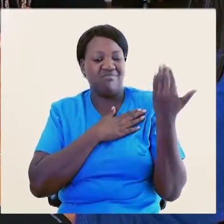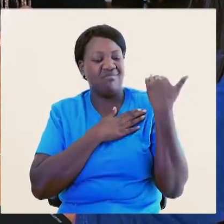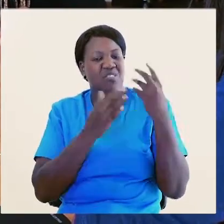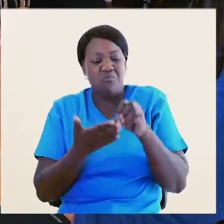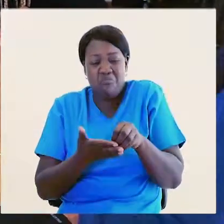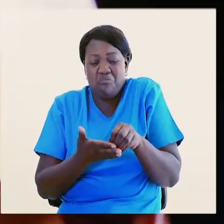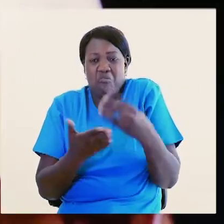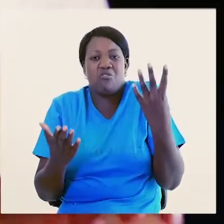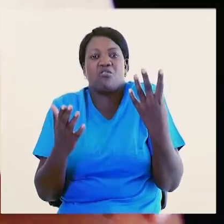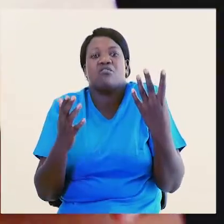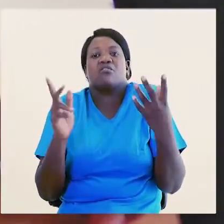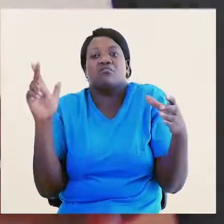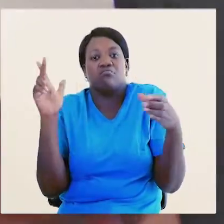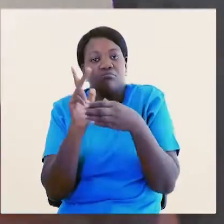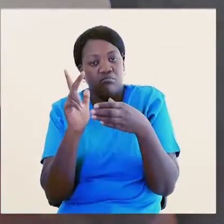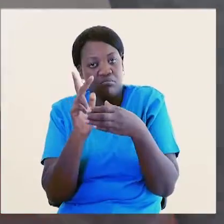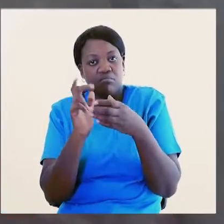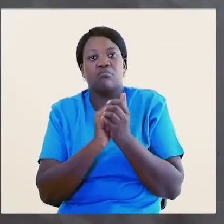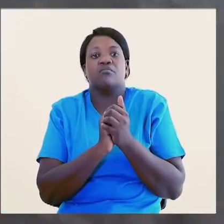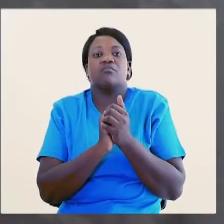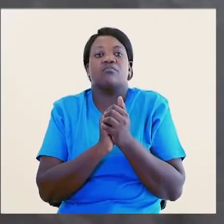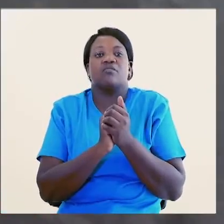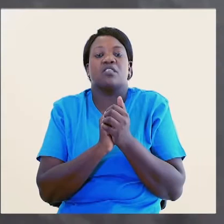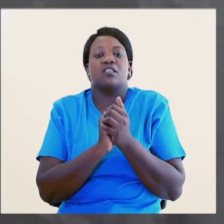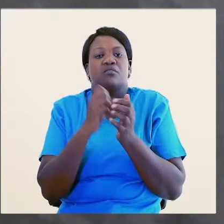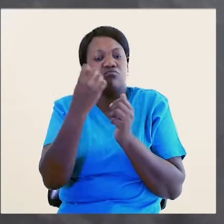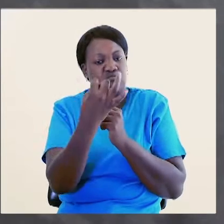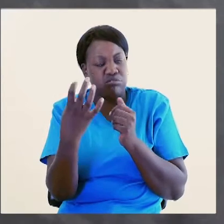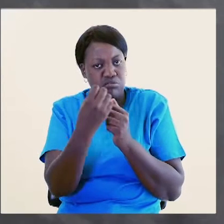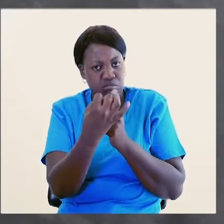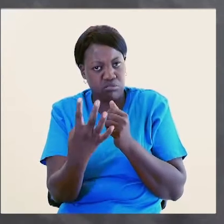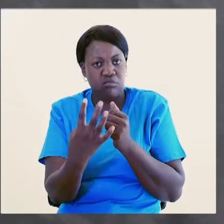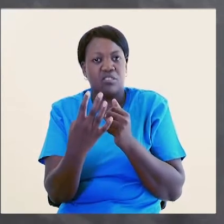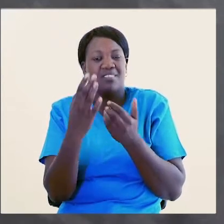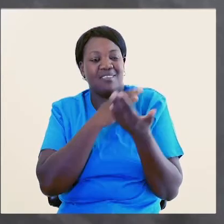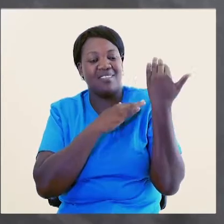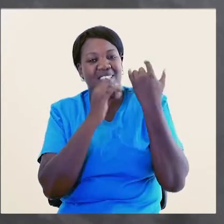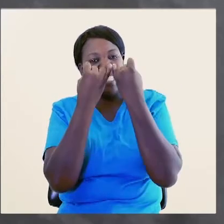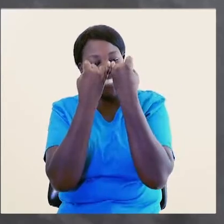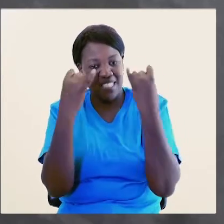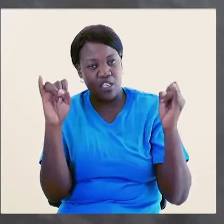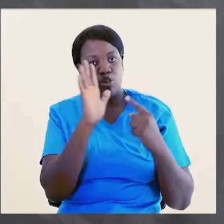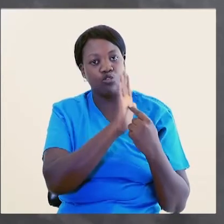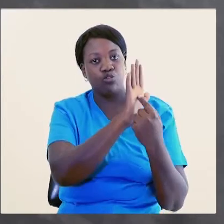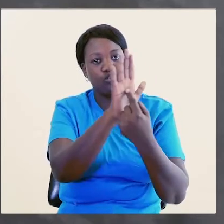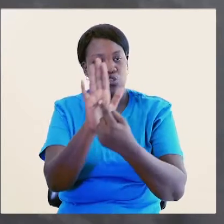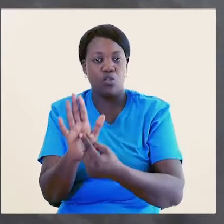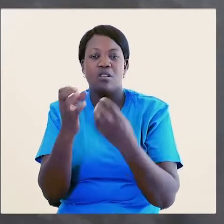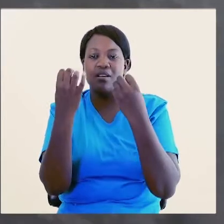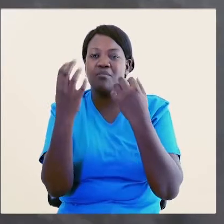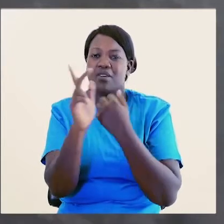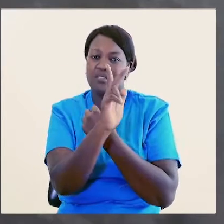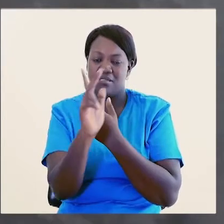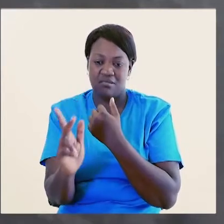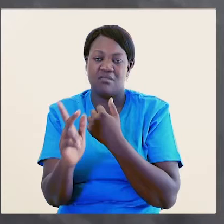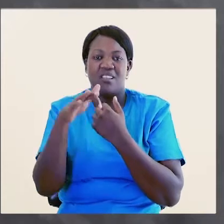disadvantaged communities. Okay. You know, various censuses have indicated since independence until now that many of